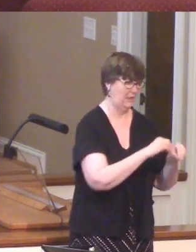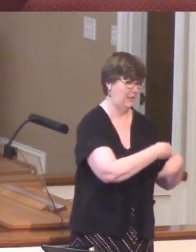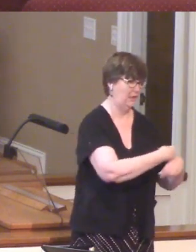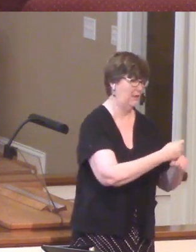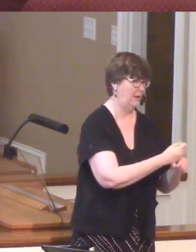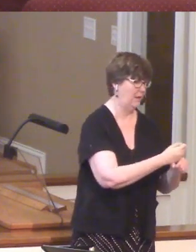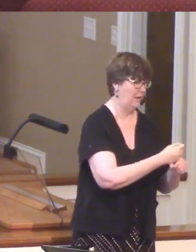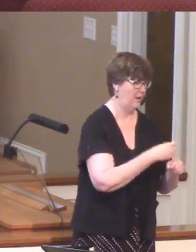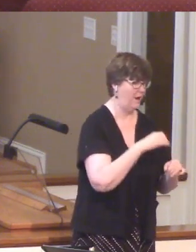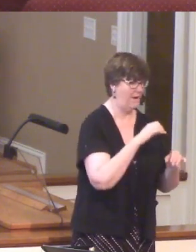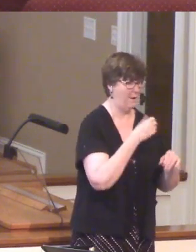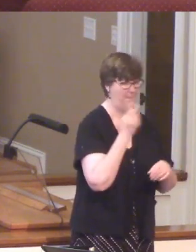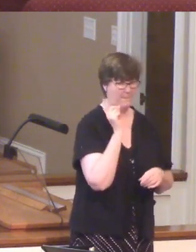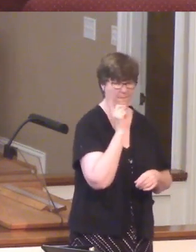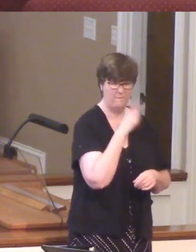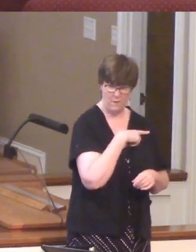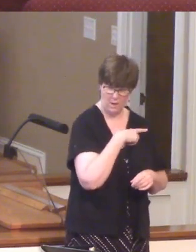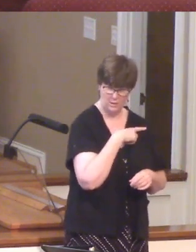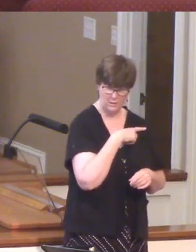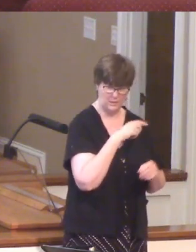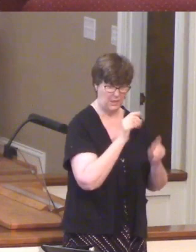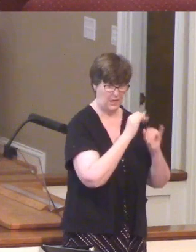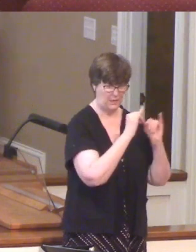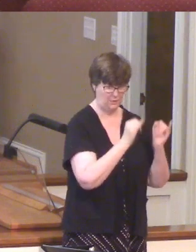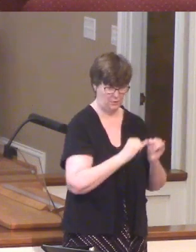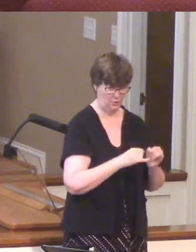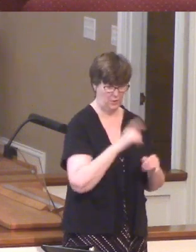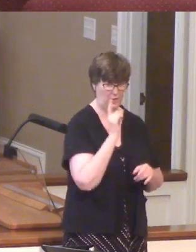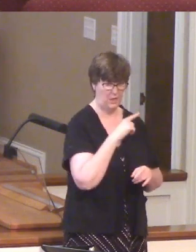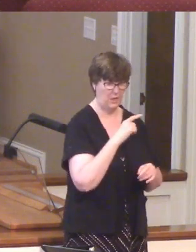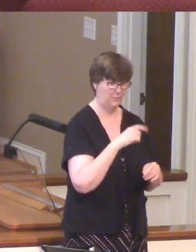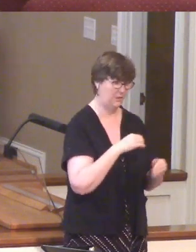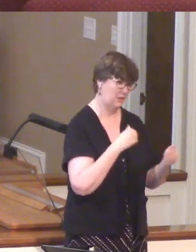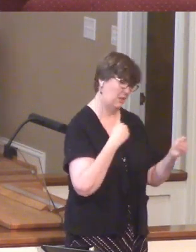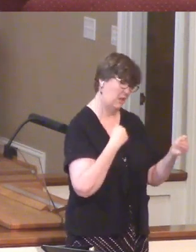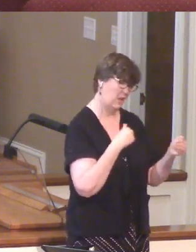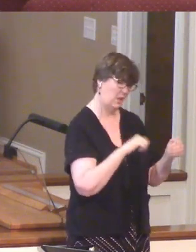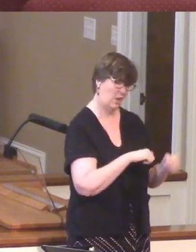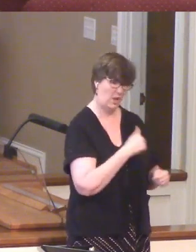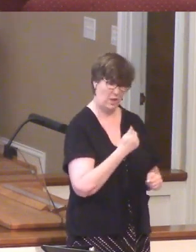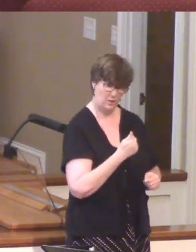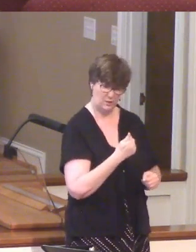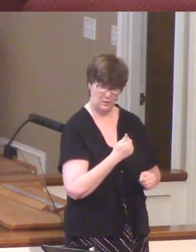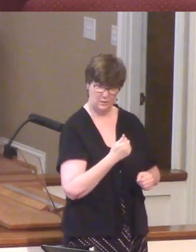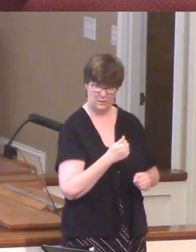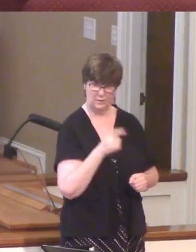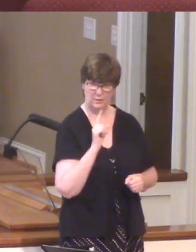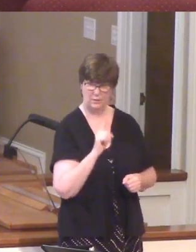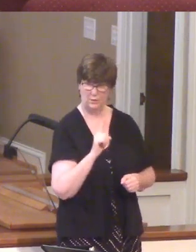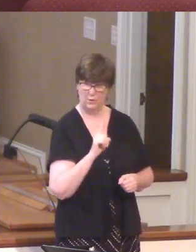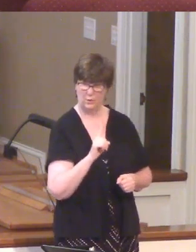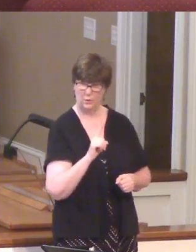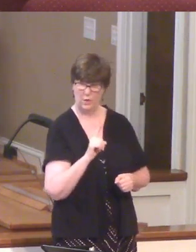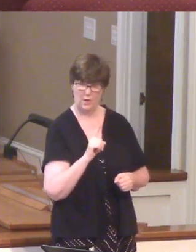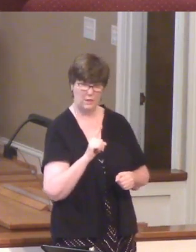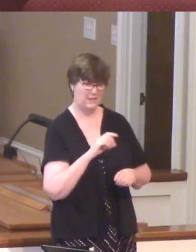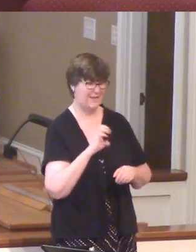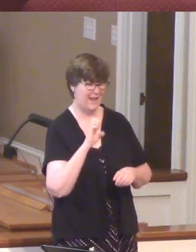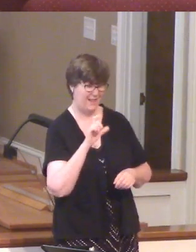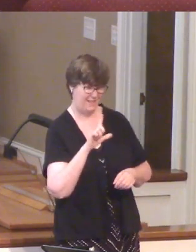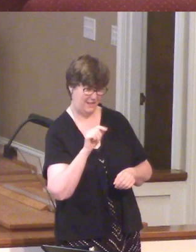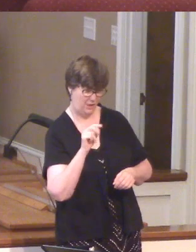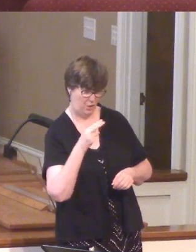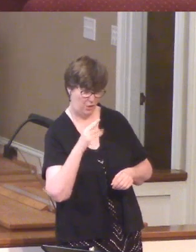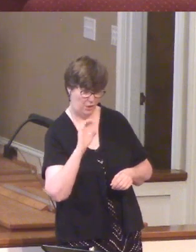was so delighted to hear Jesus' theological affirmation, there is one God. And his ethical admonition,